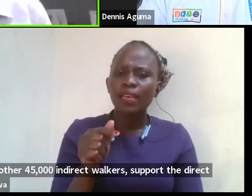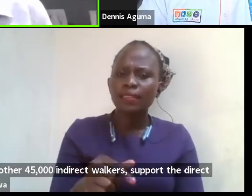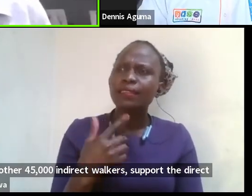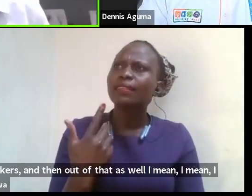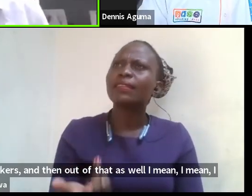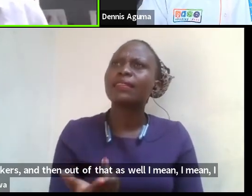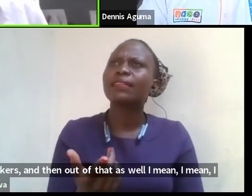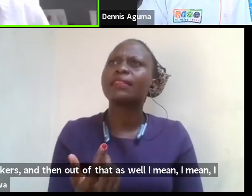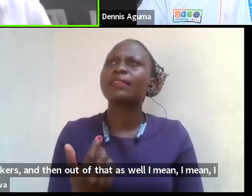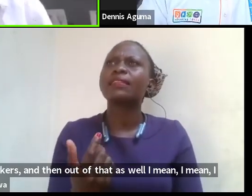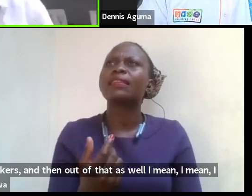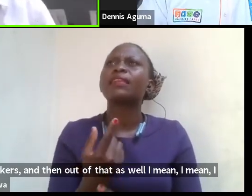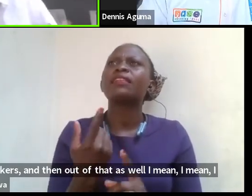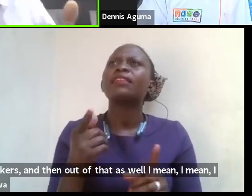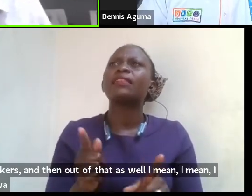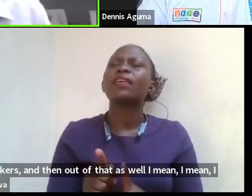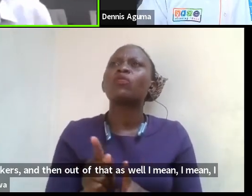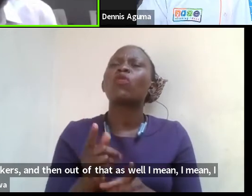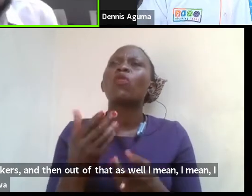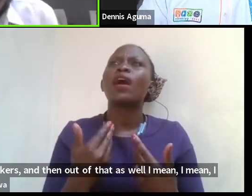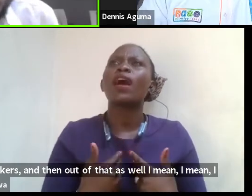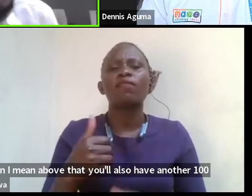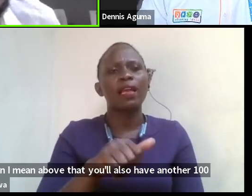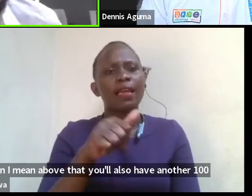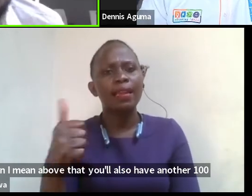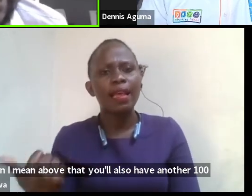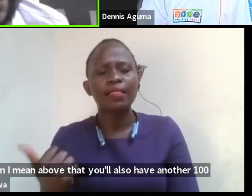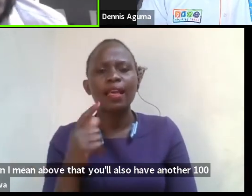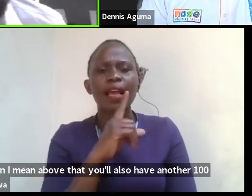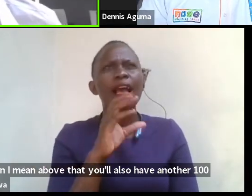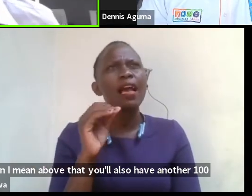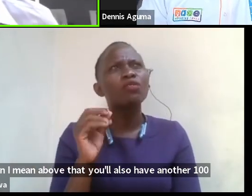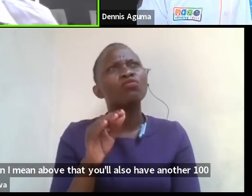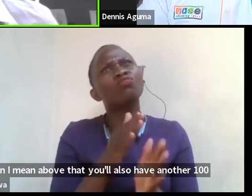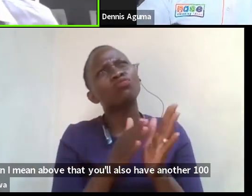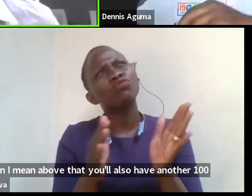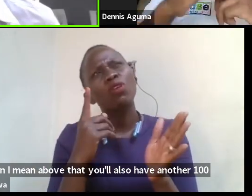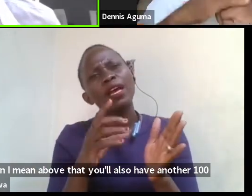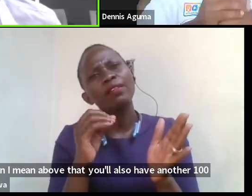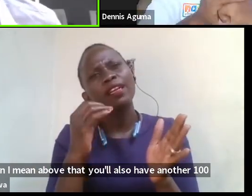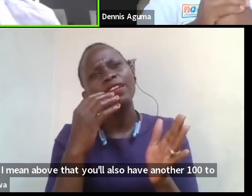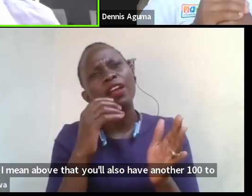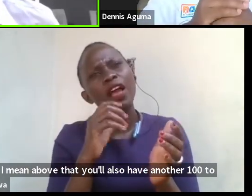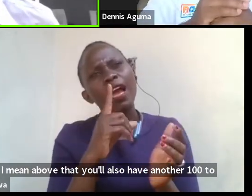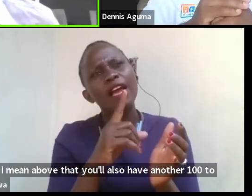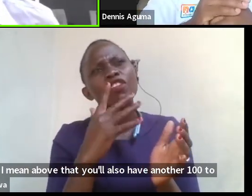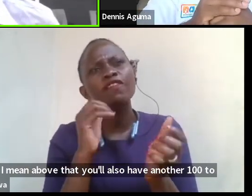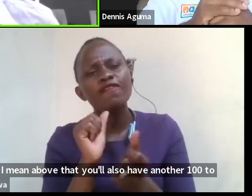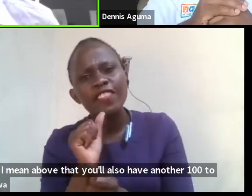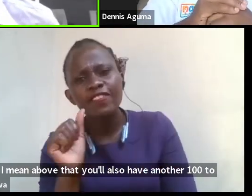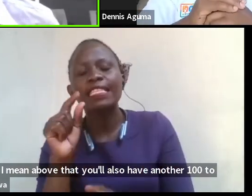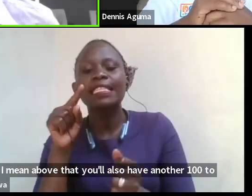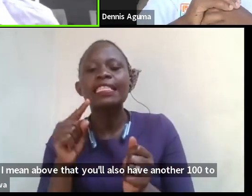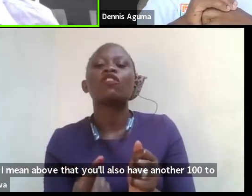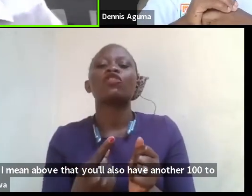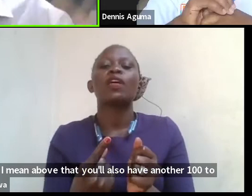mean, above that, you'll also have another 100 to 115,000 induced